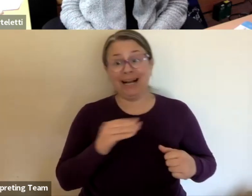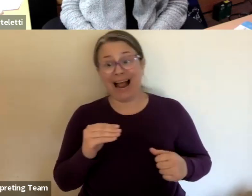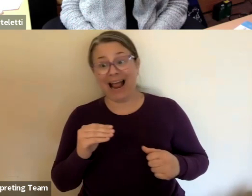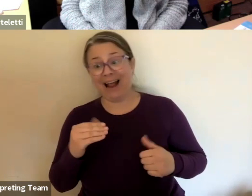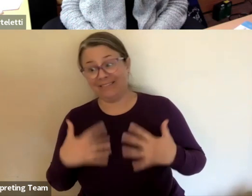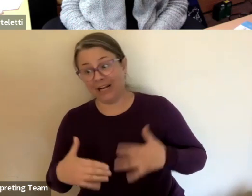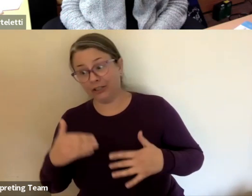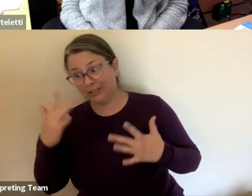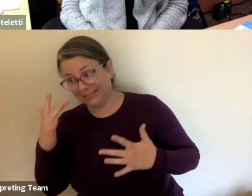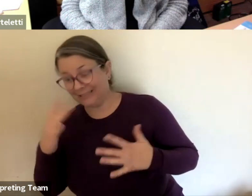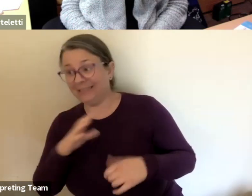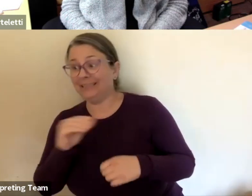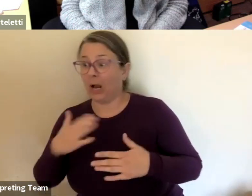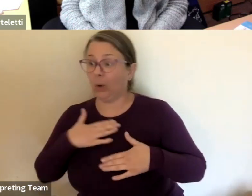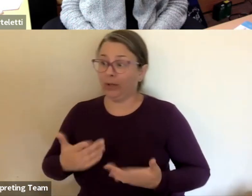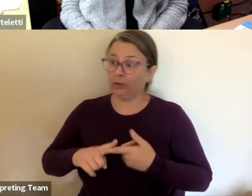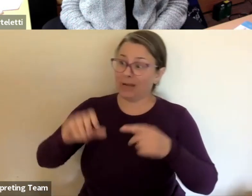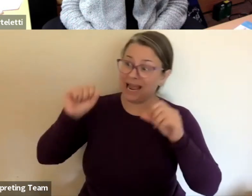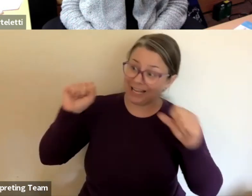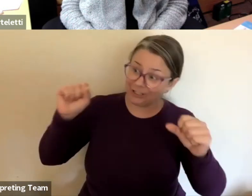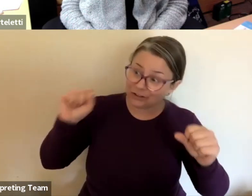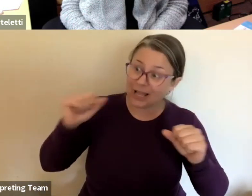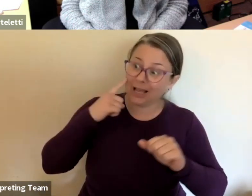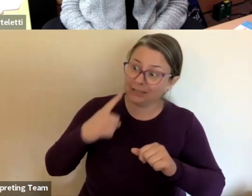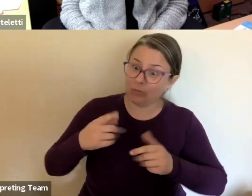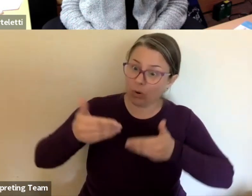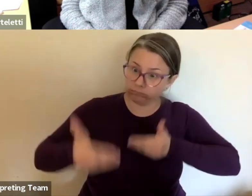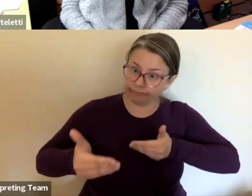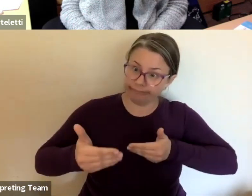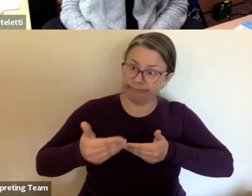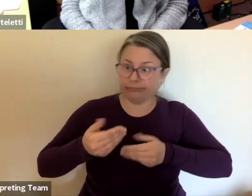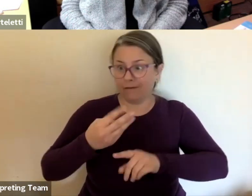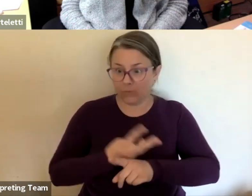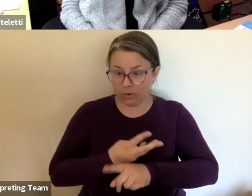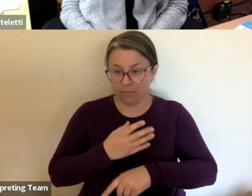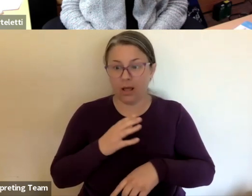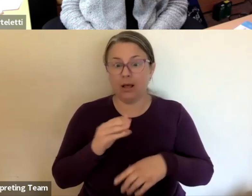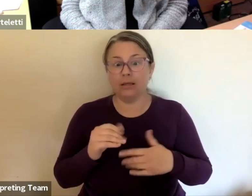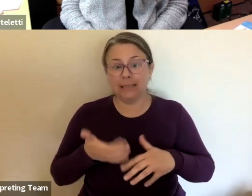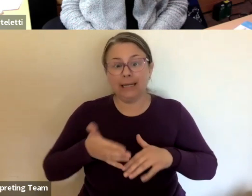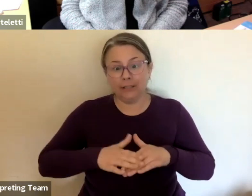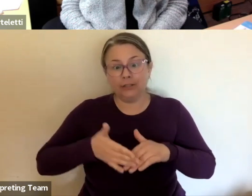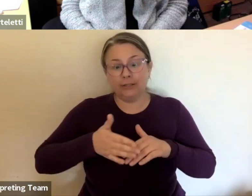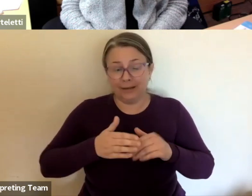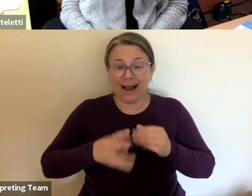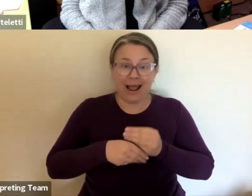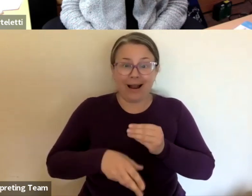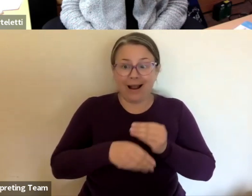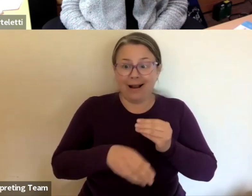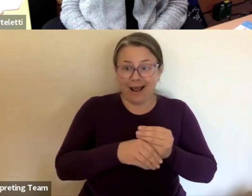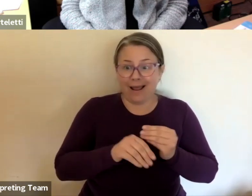sample does get smaller and smaller. And I've learned to be realistic about realistic recruitment